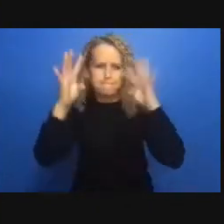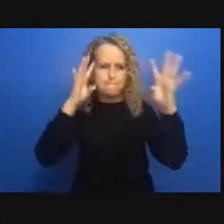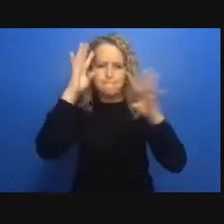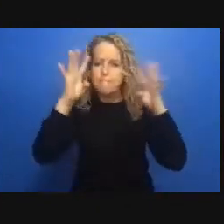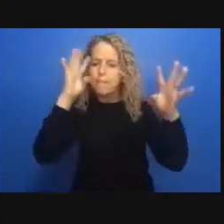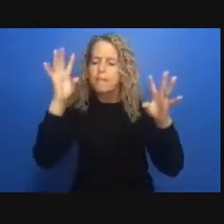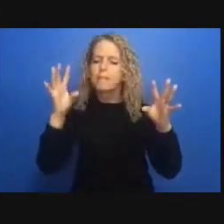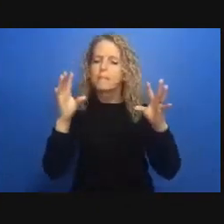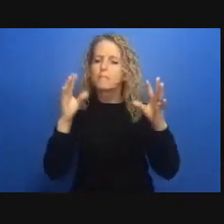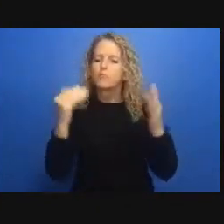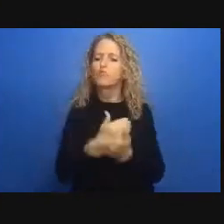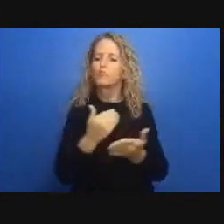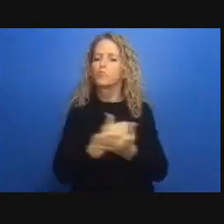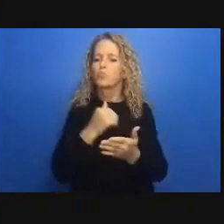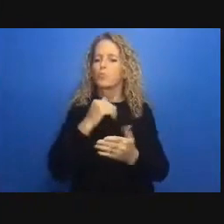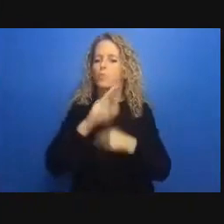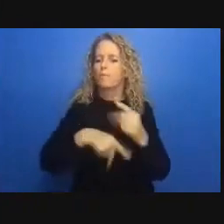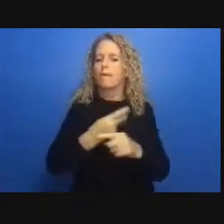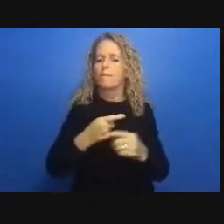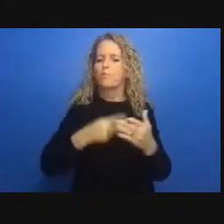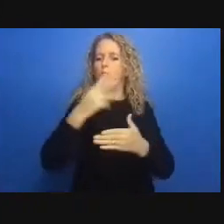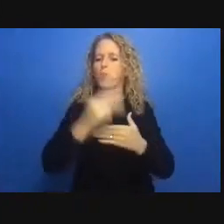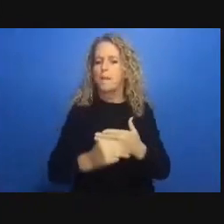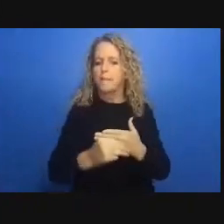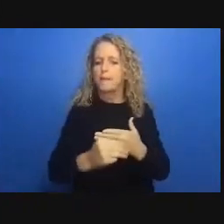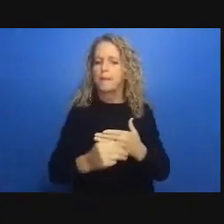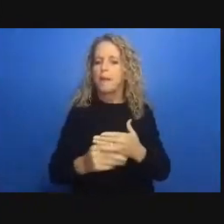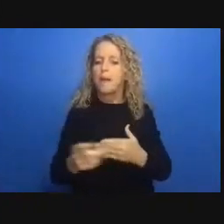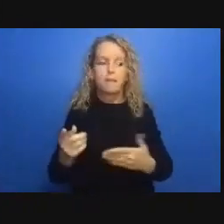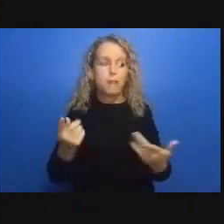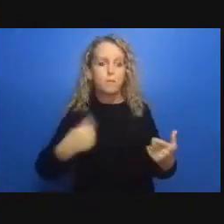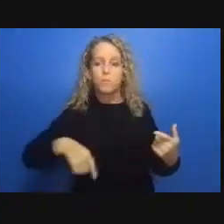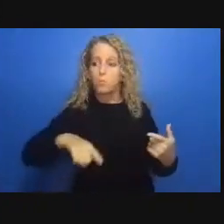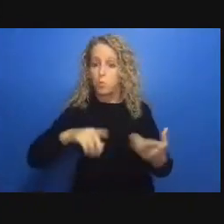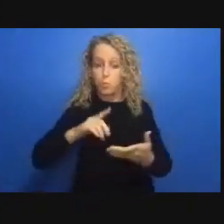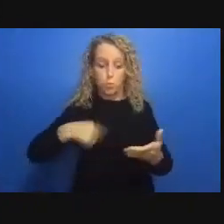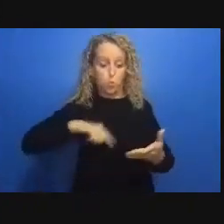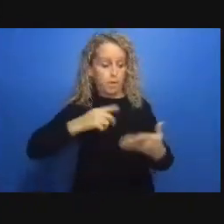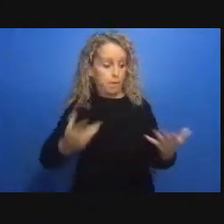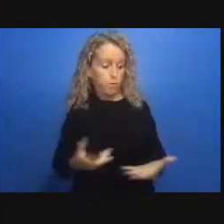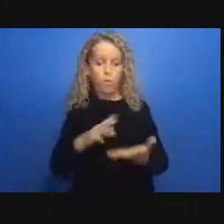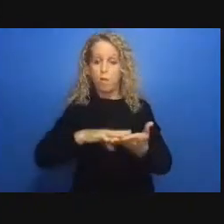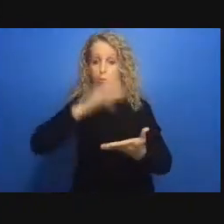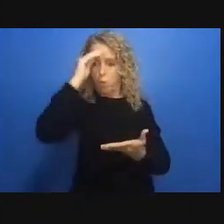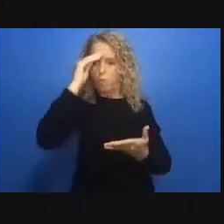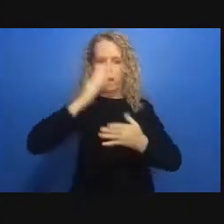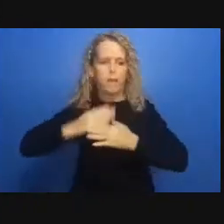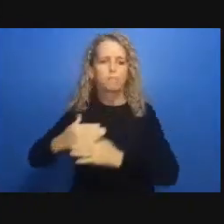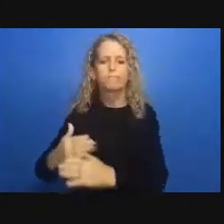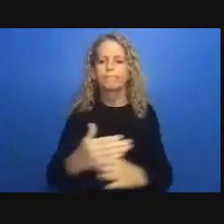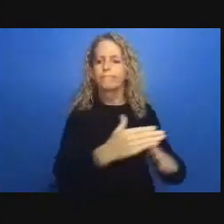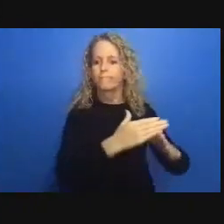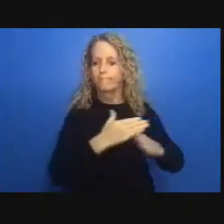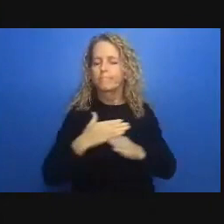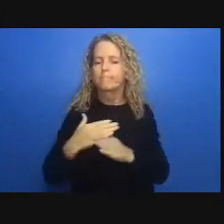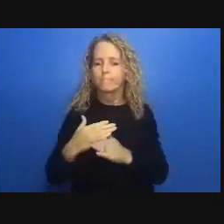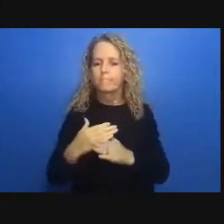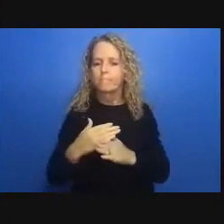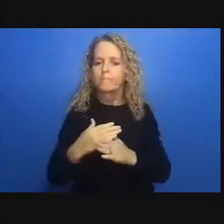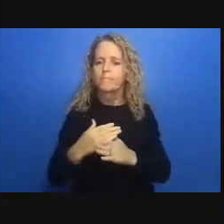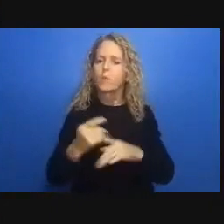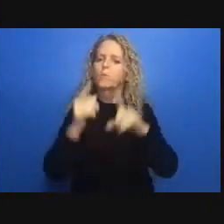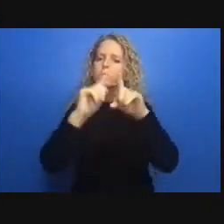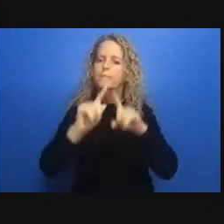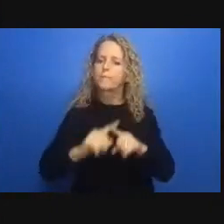the university and then share it out with different parts of the community and different types of students in the